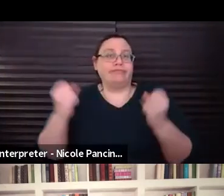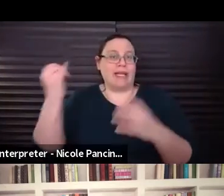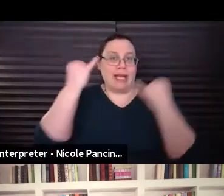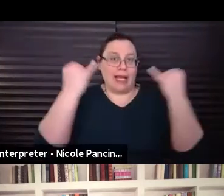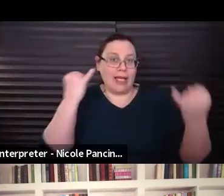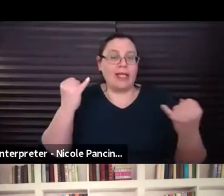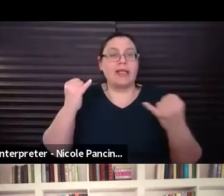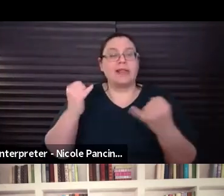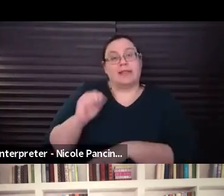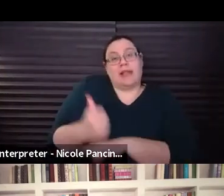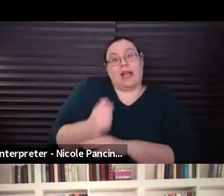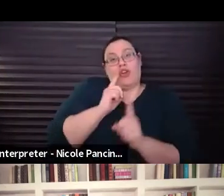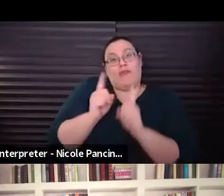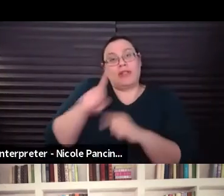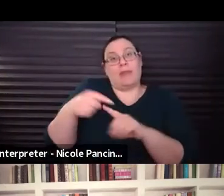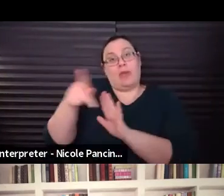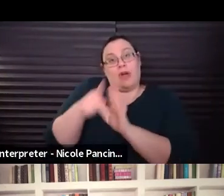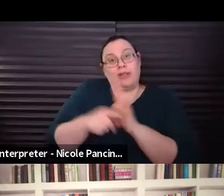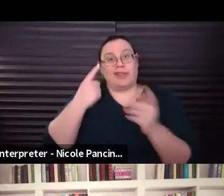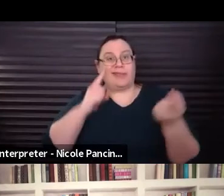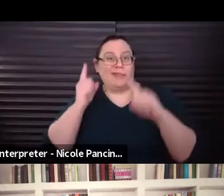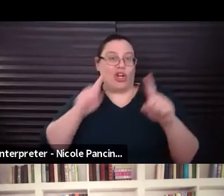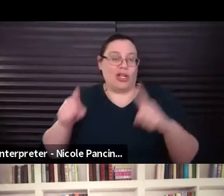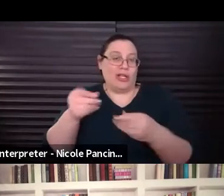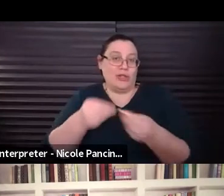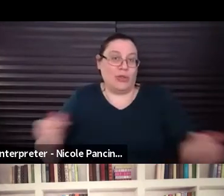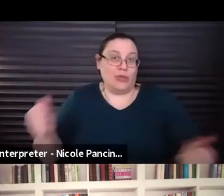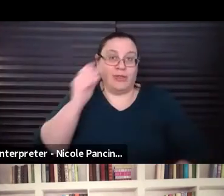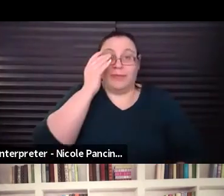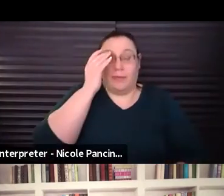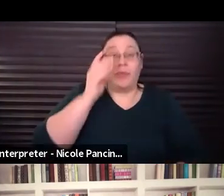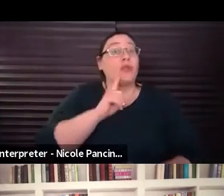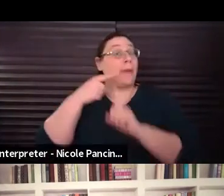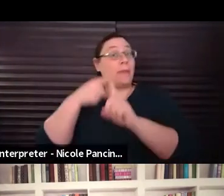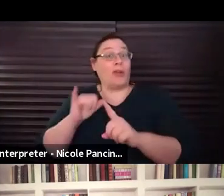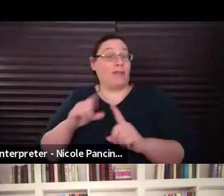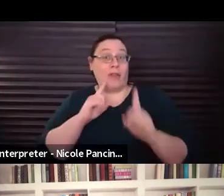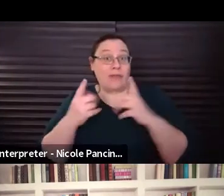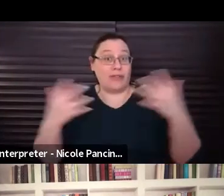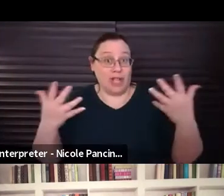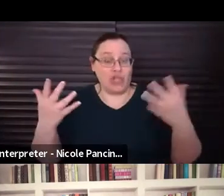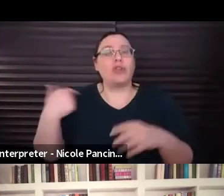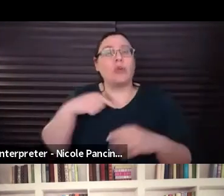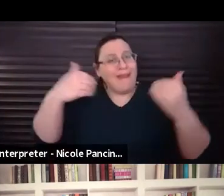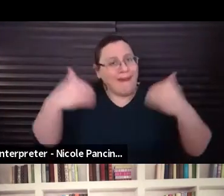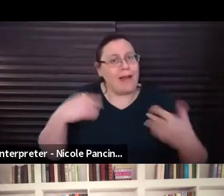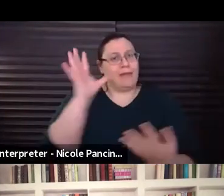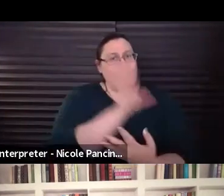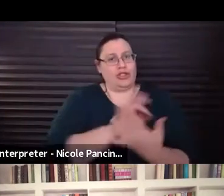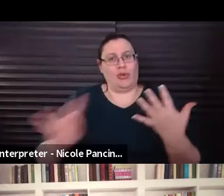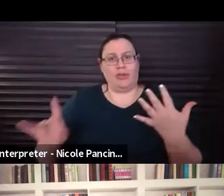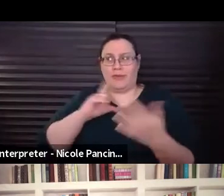us a conversation about policy and bargaining solutions. The real point of this conversation, of course, is that we have choices about the future we